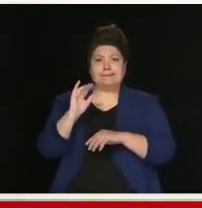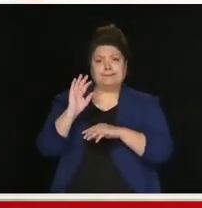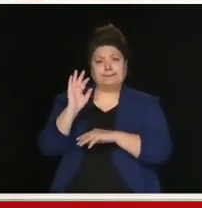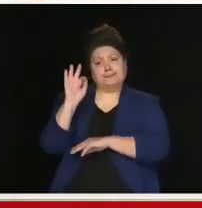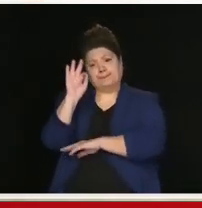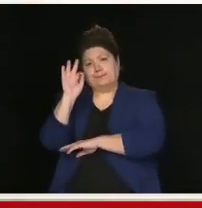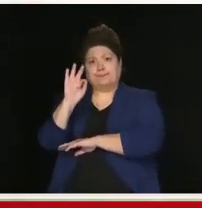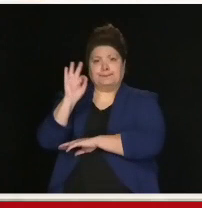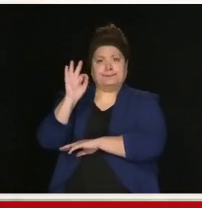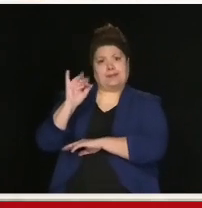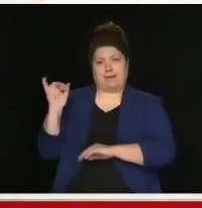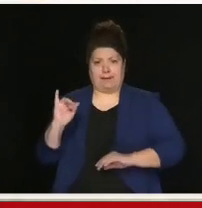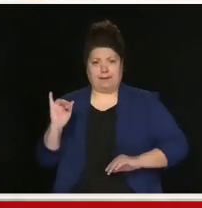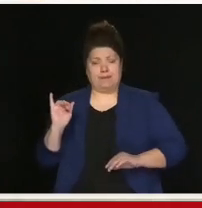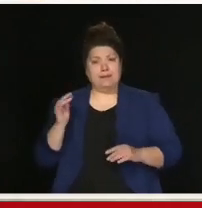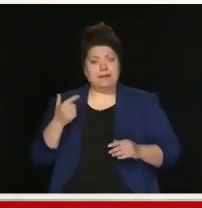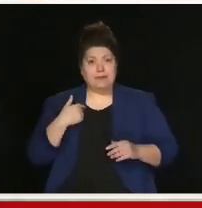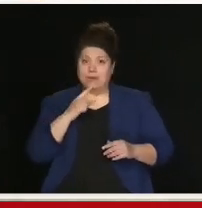know, being like